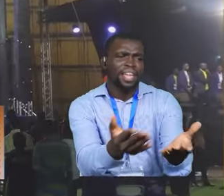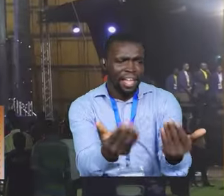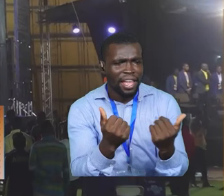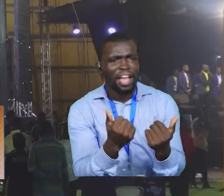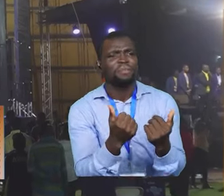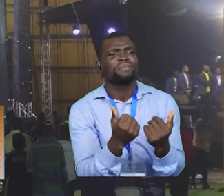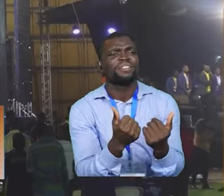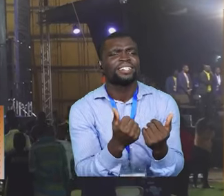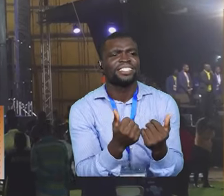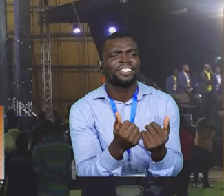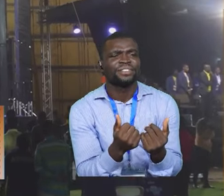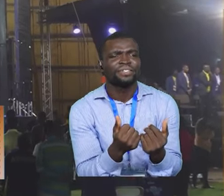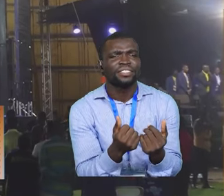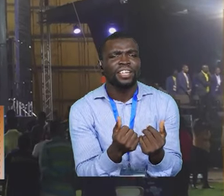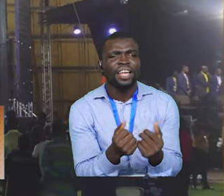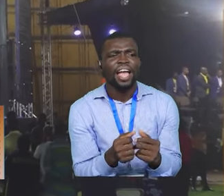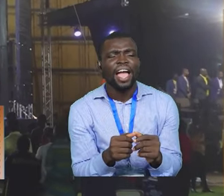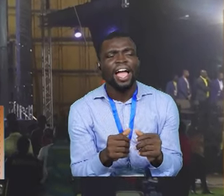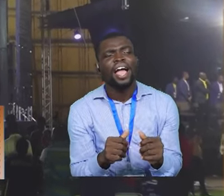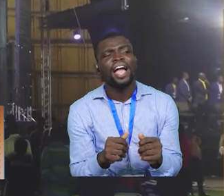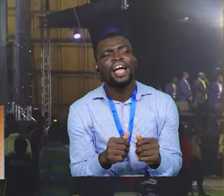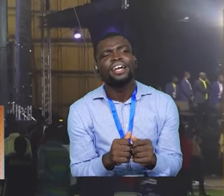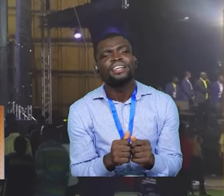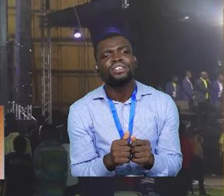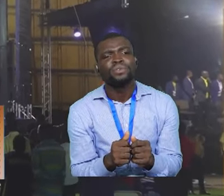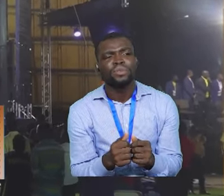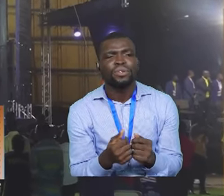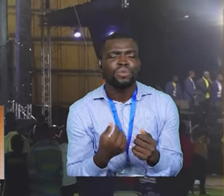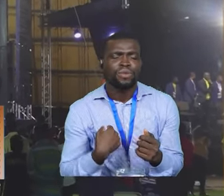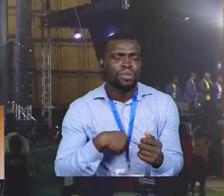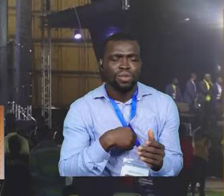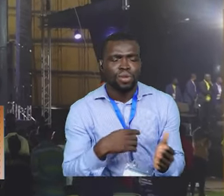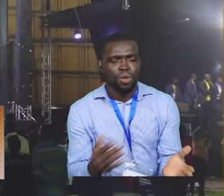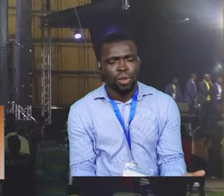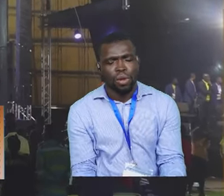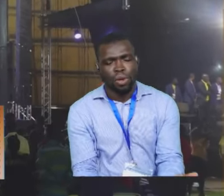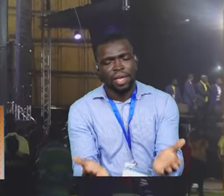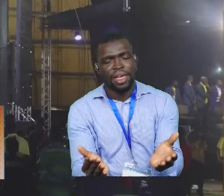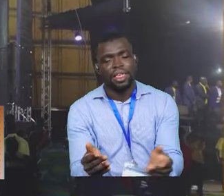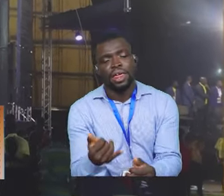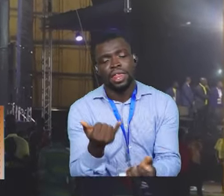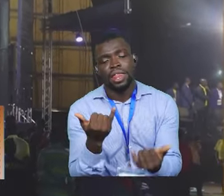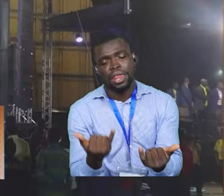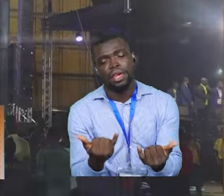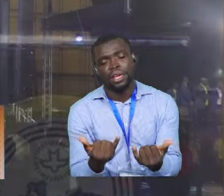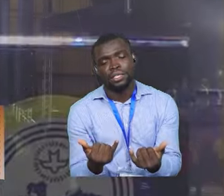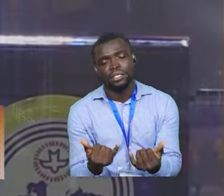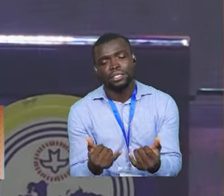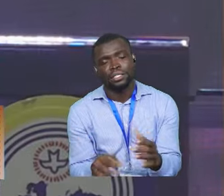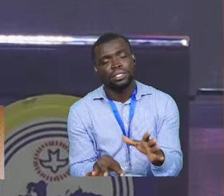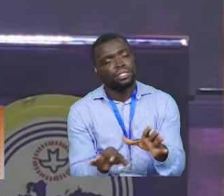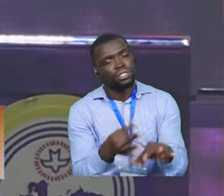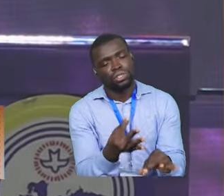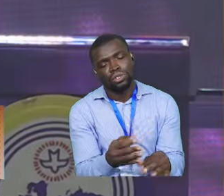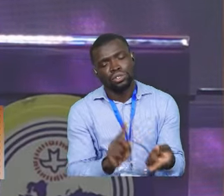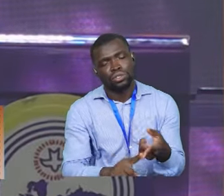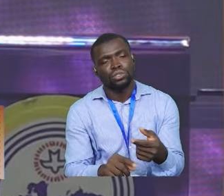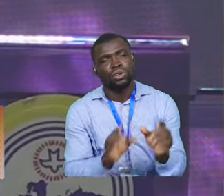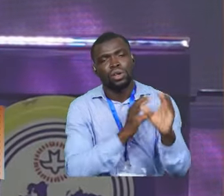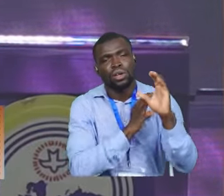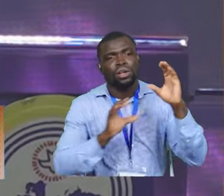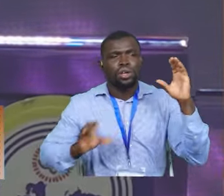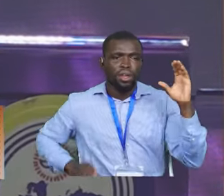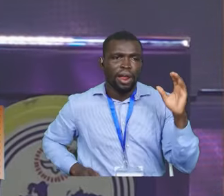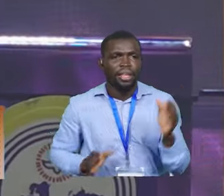run. Join as we commend this to the Lord. I'm just helping you to